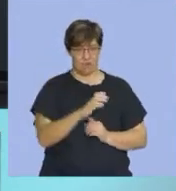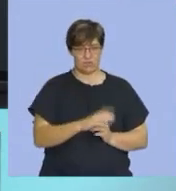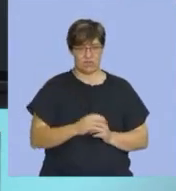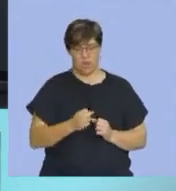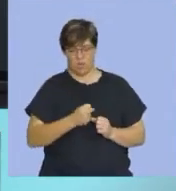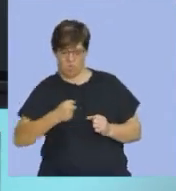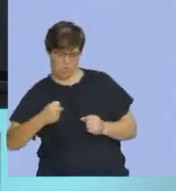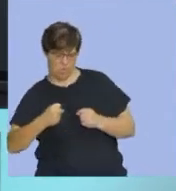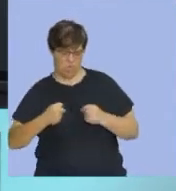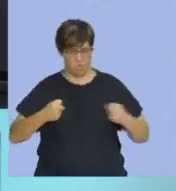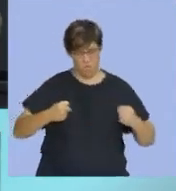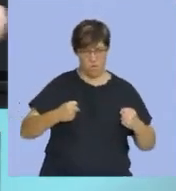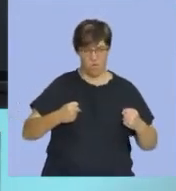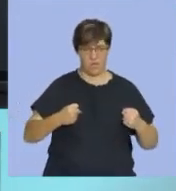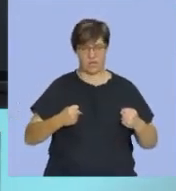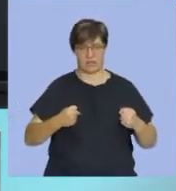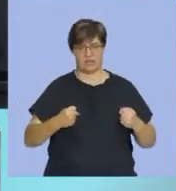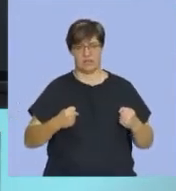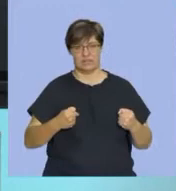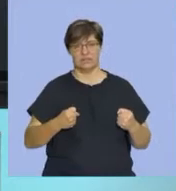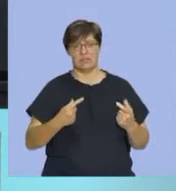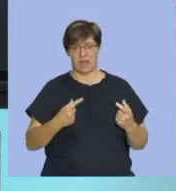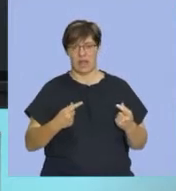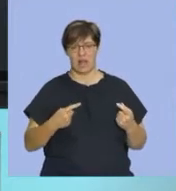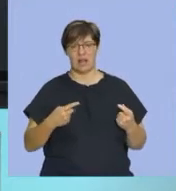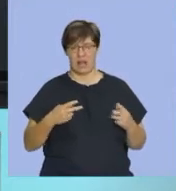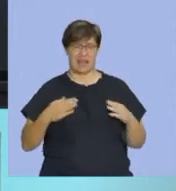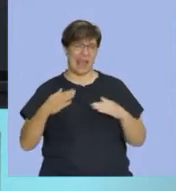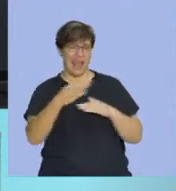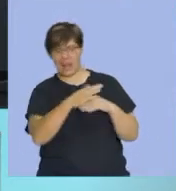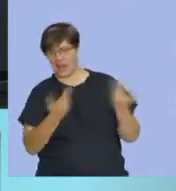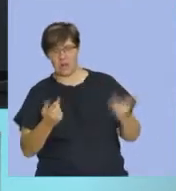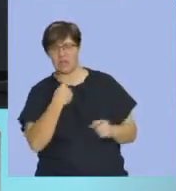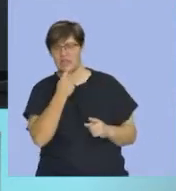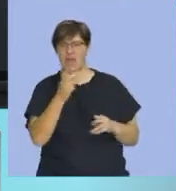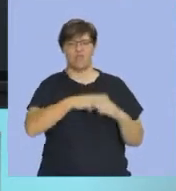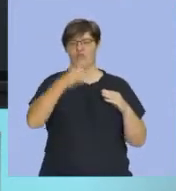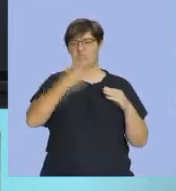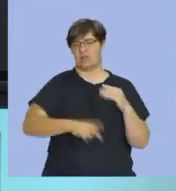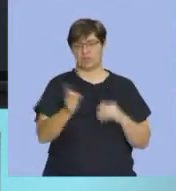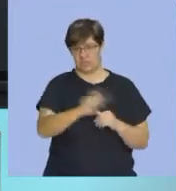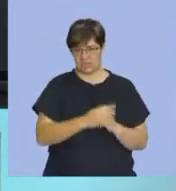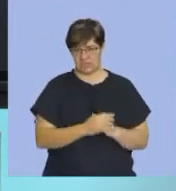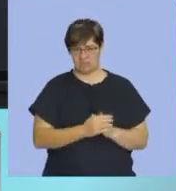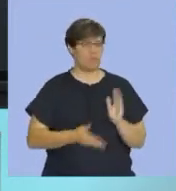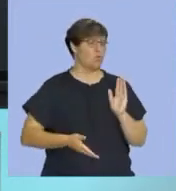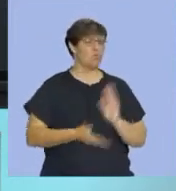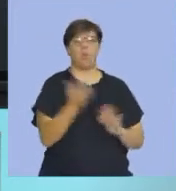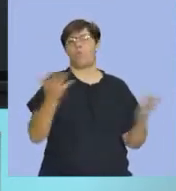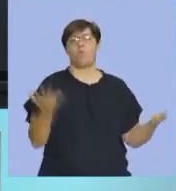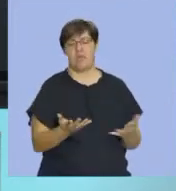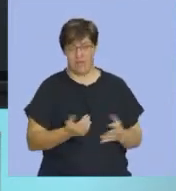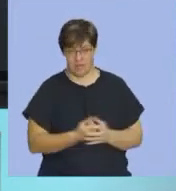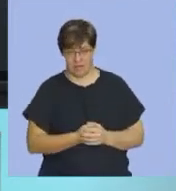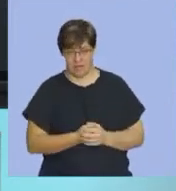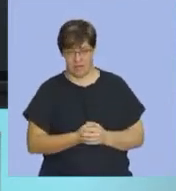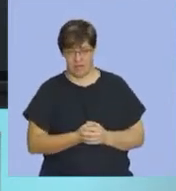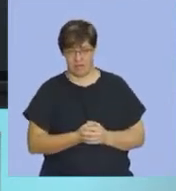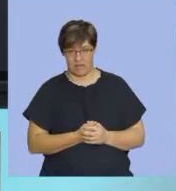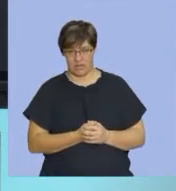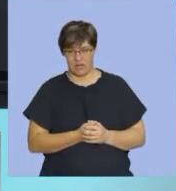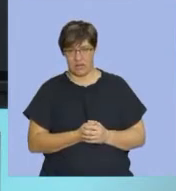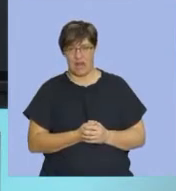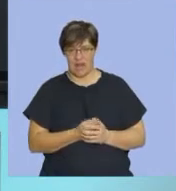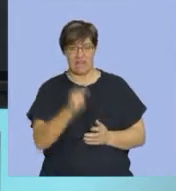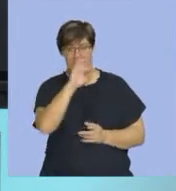tug of war and vectors were acting at an angle, and we said, what's the resultant? Where does it go to? And we